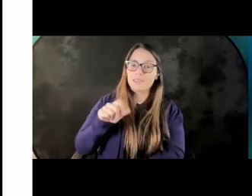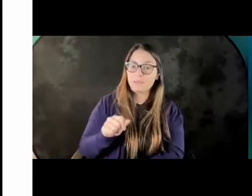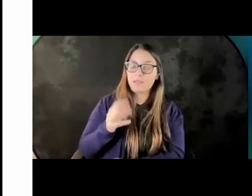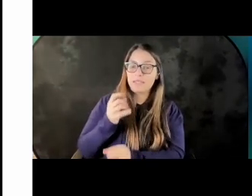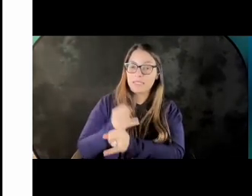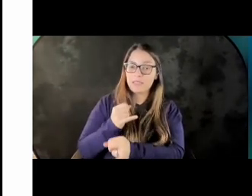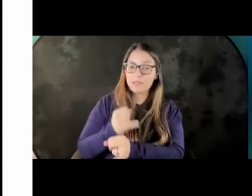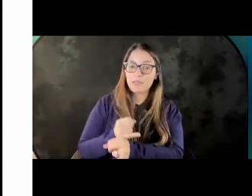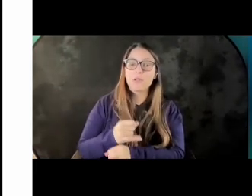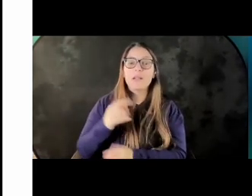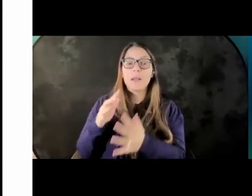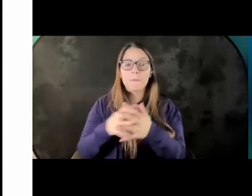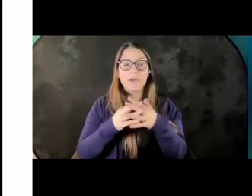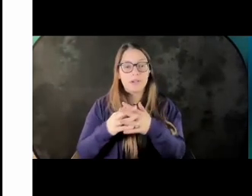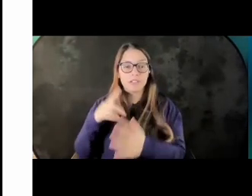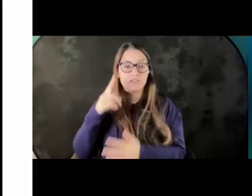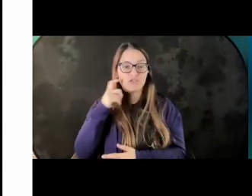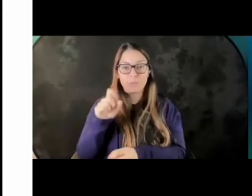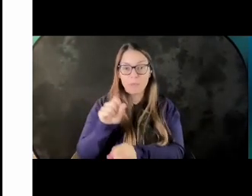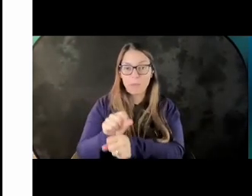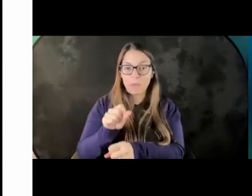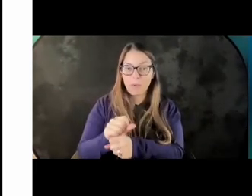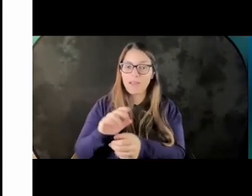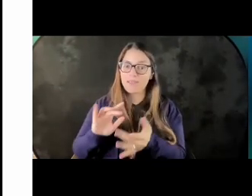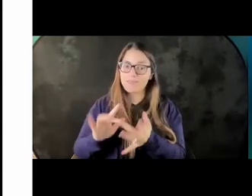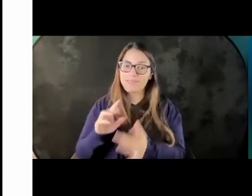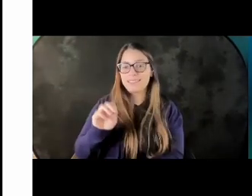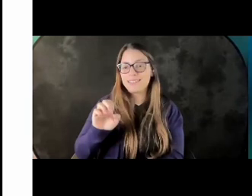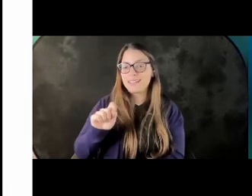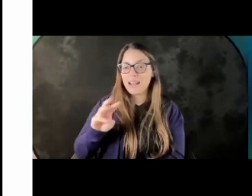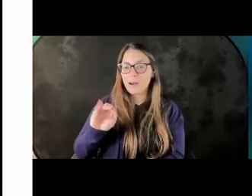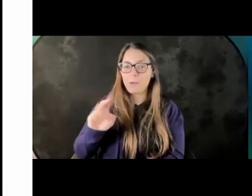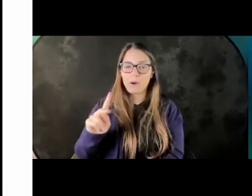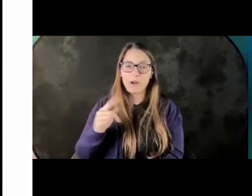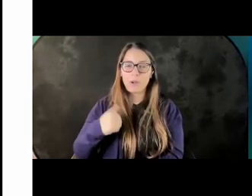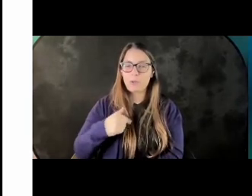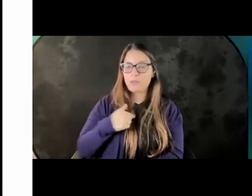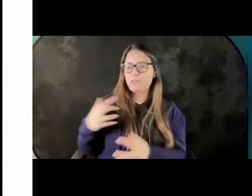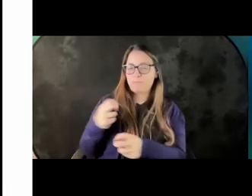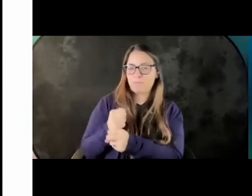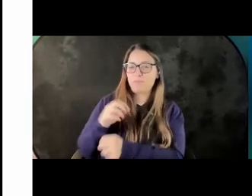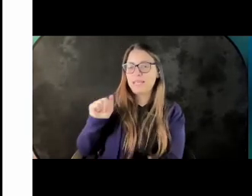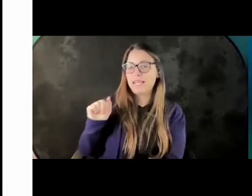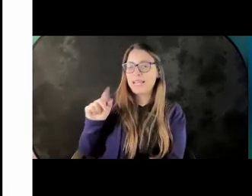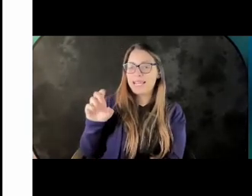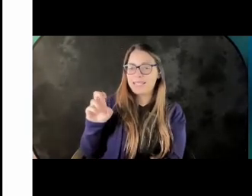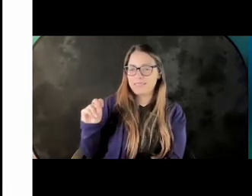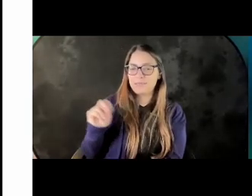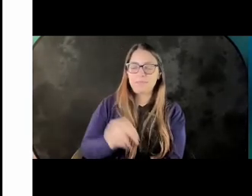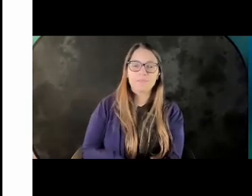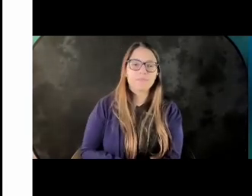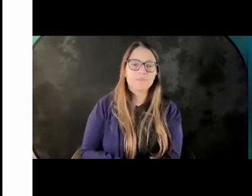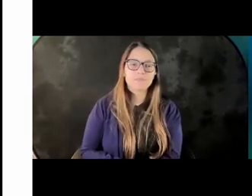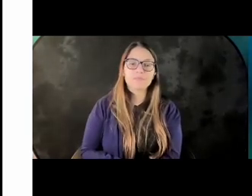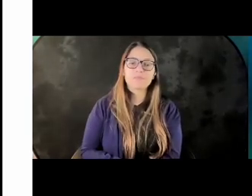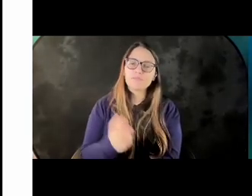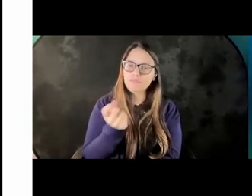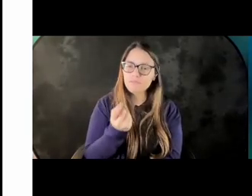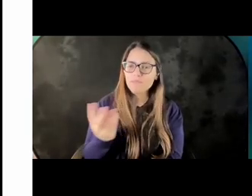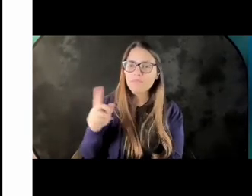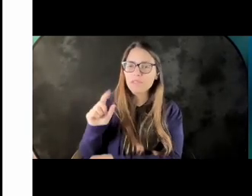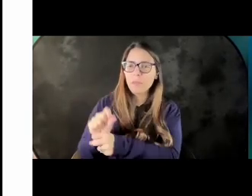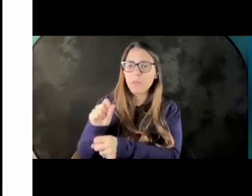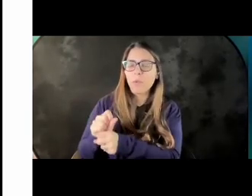Employment Network, or we refer to it as ADEN for short, is one of several employment networks who work with the Social